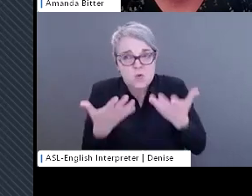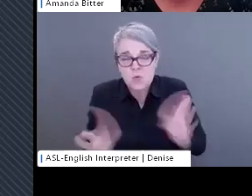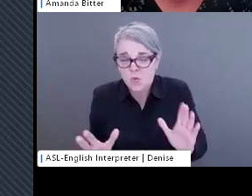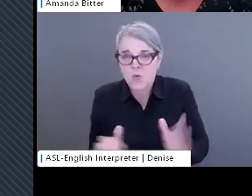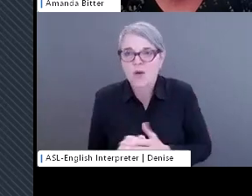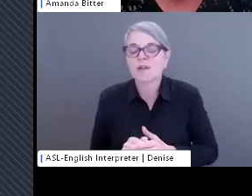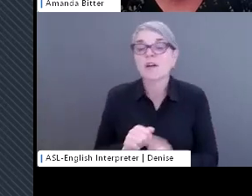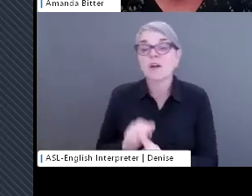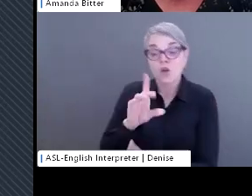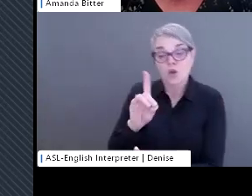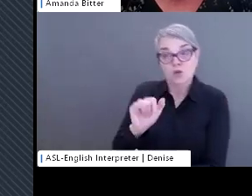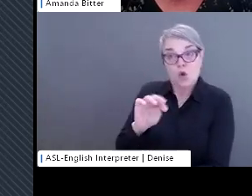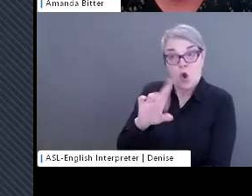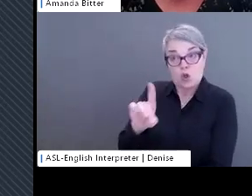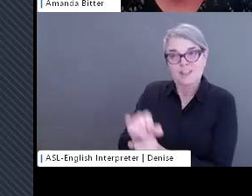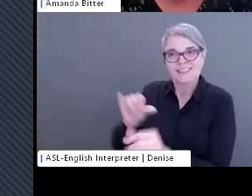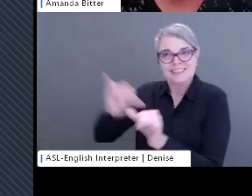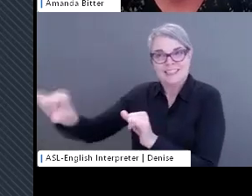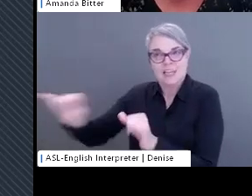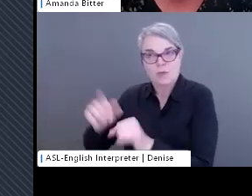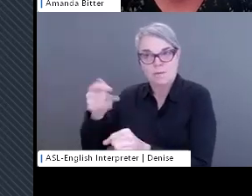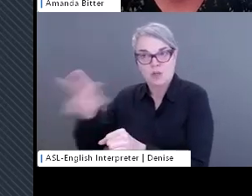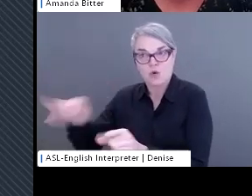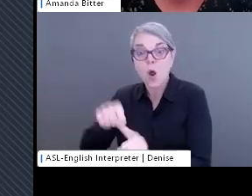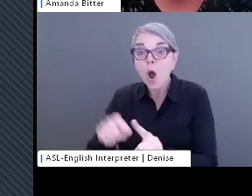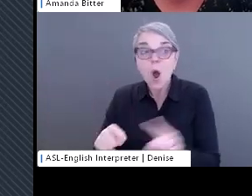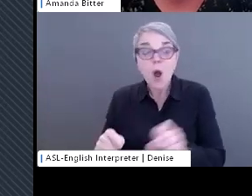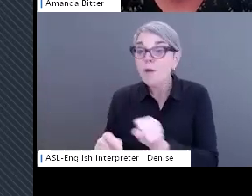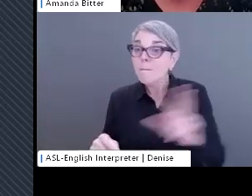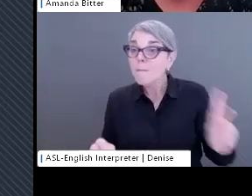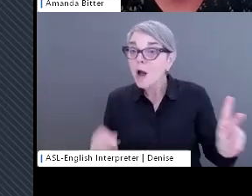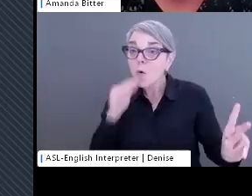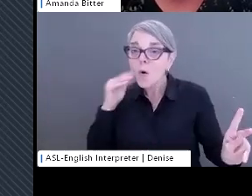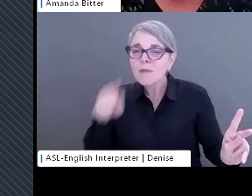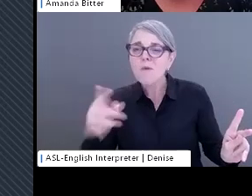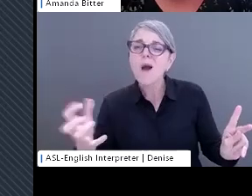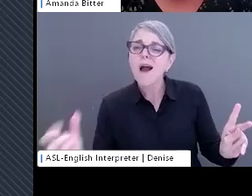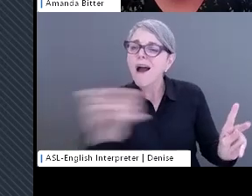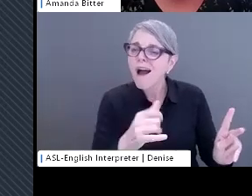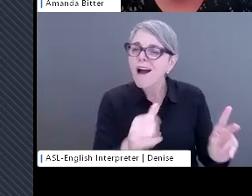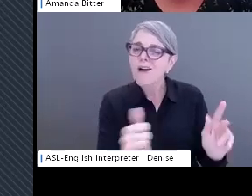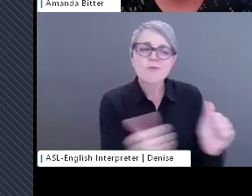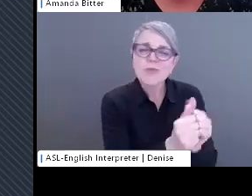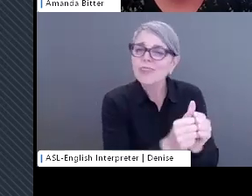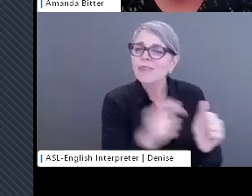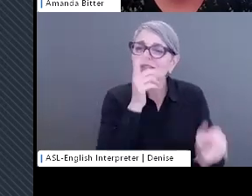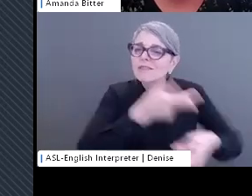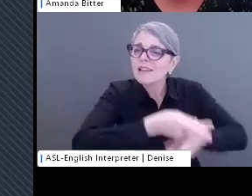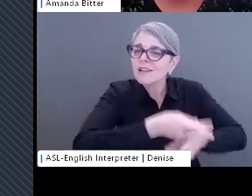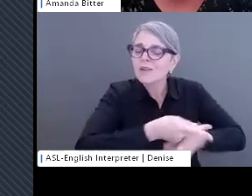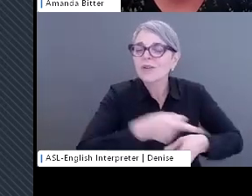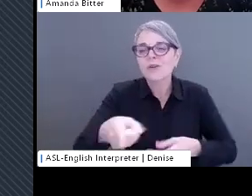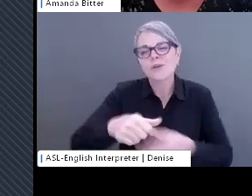with Peter, when he heard that Rita was returning home, he wants to go home to take care of her. Because remember, Peter was loosely